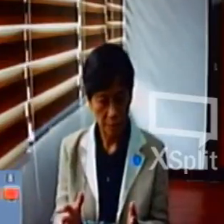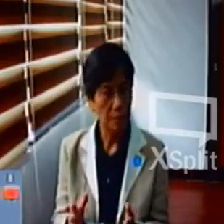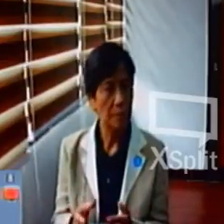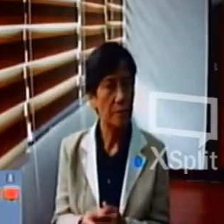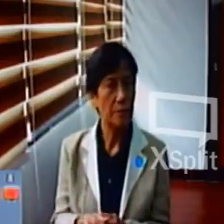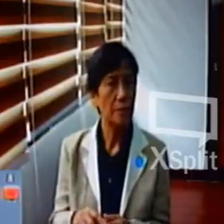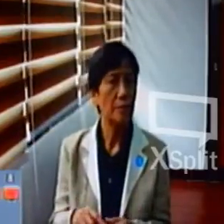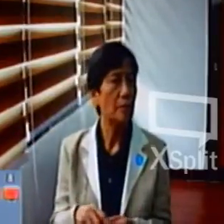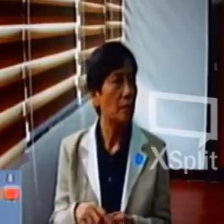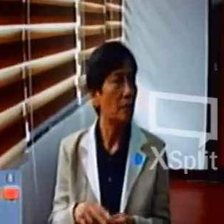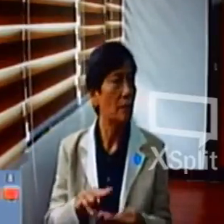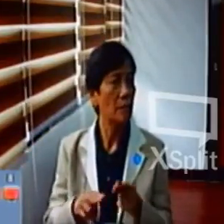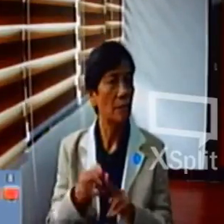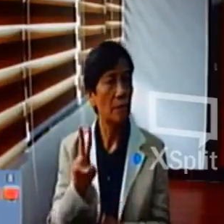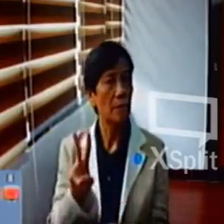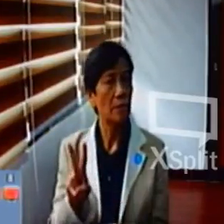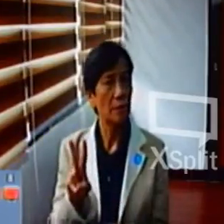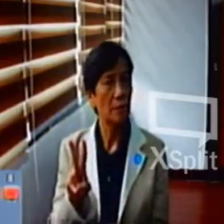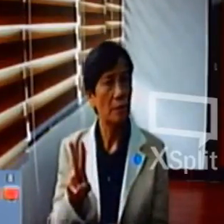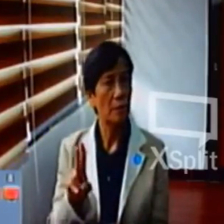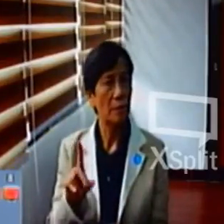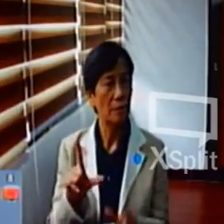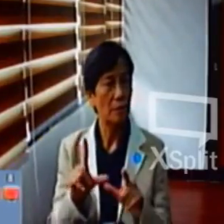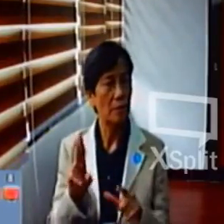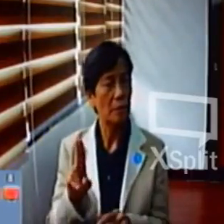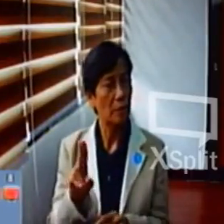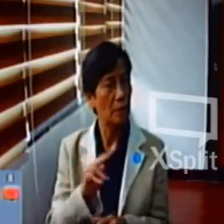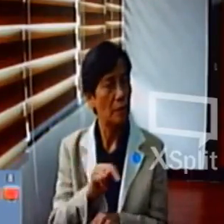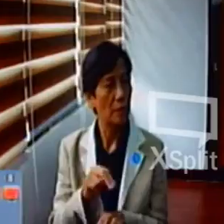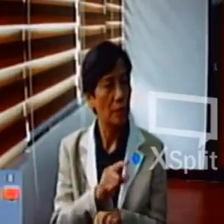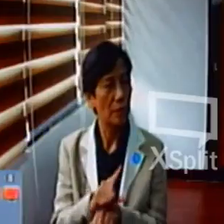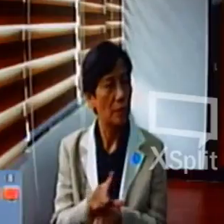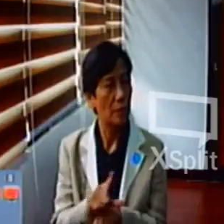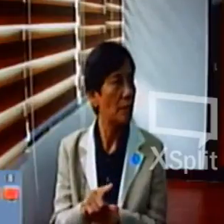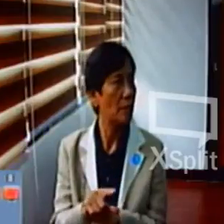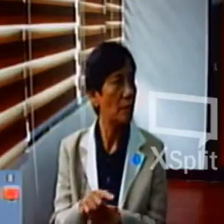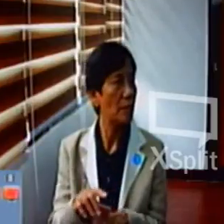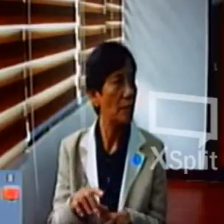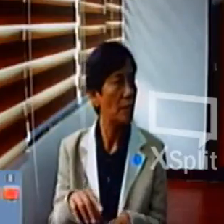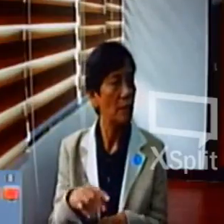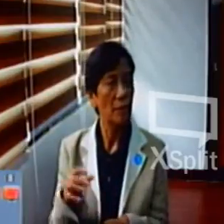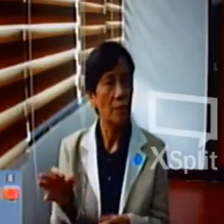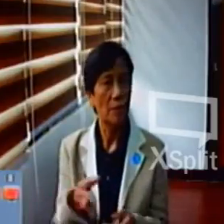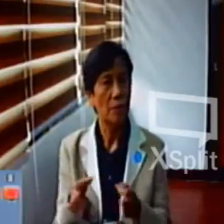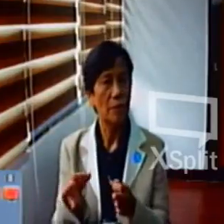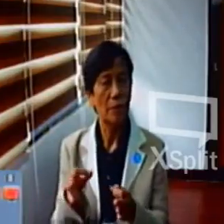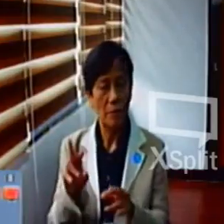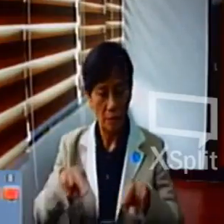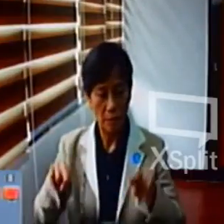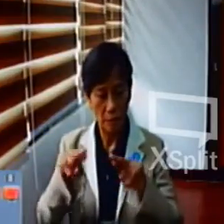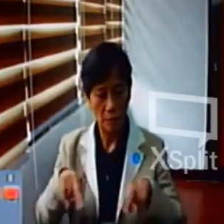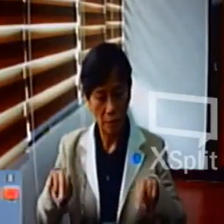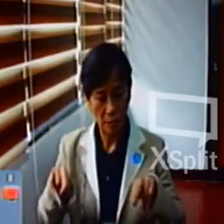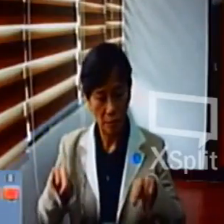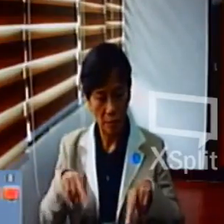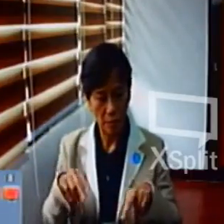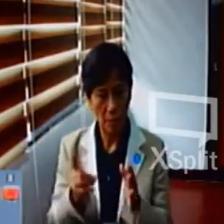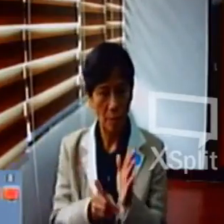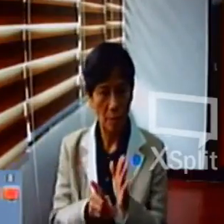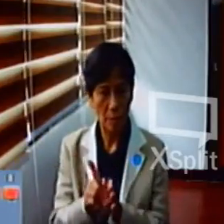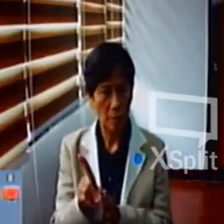2 of the national or from and working with the National Fisheries Research and